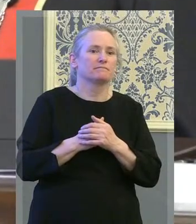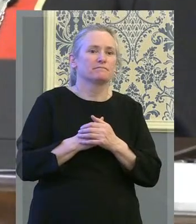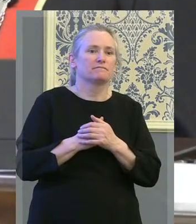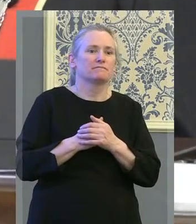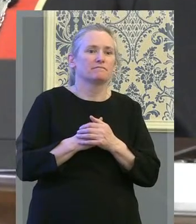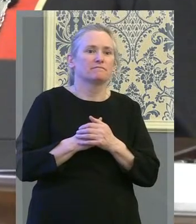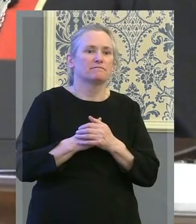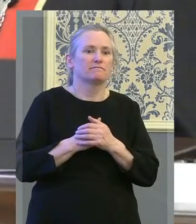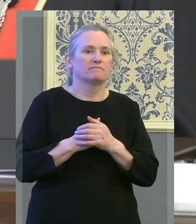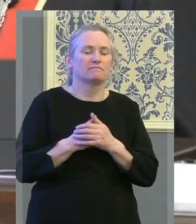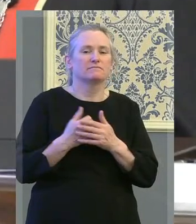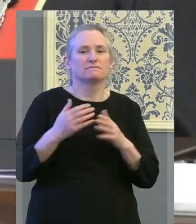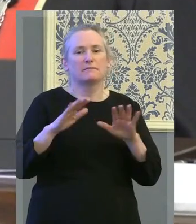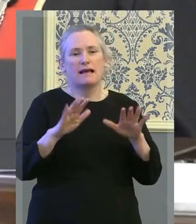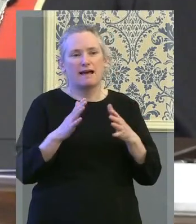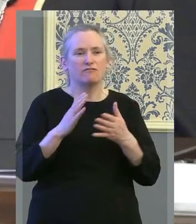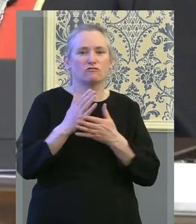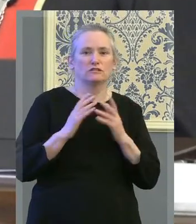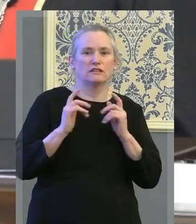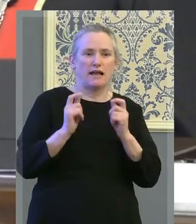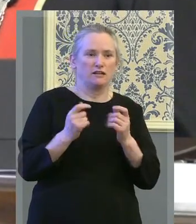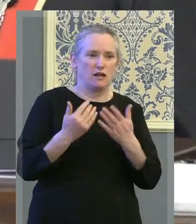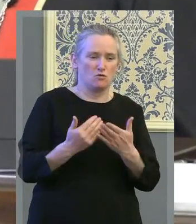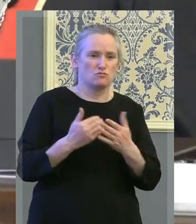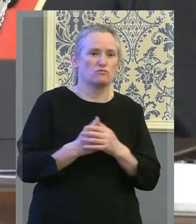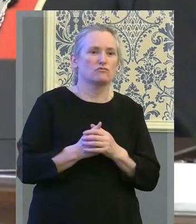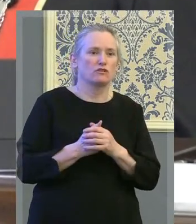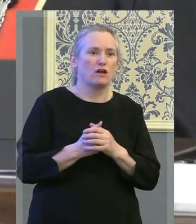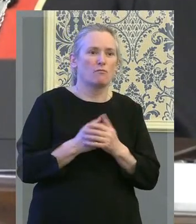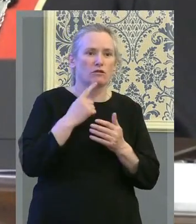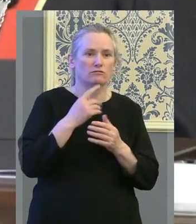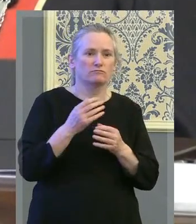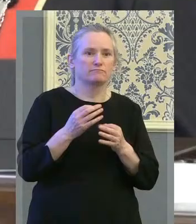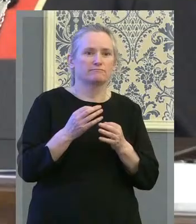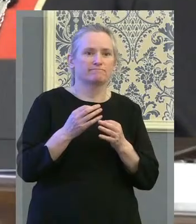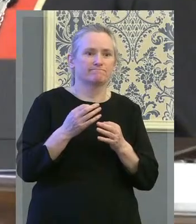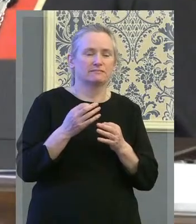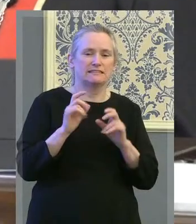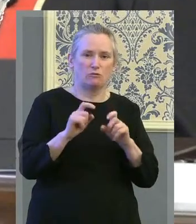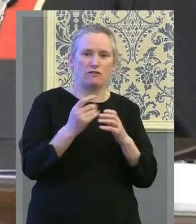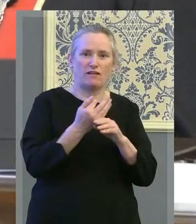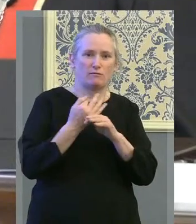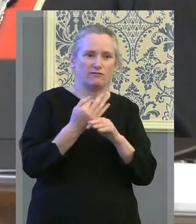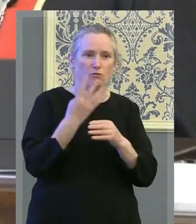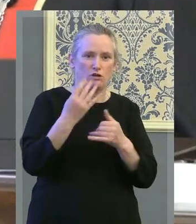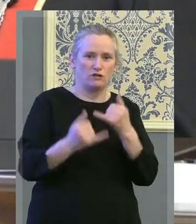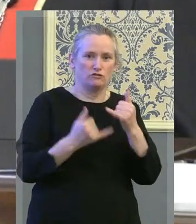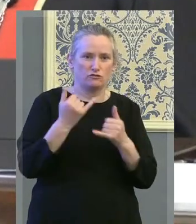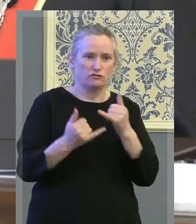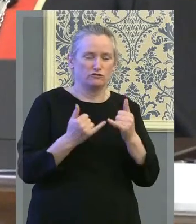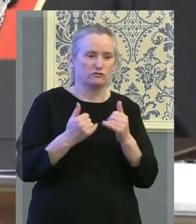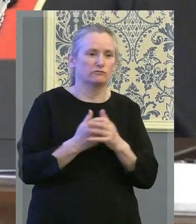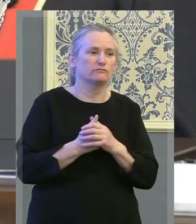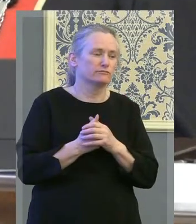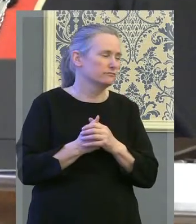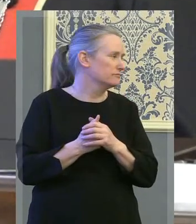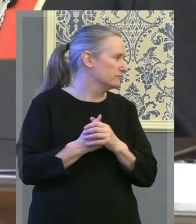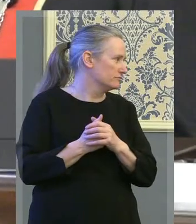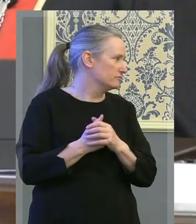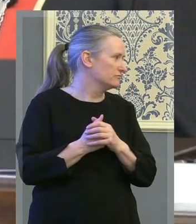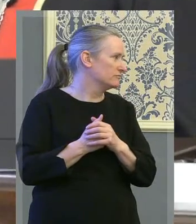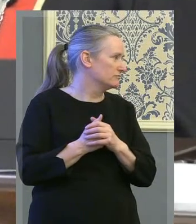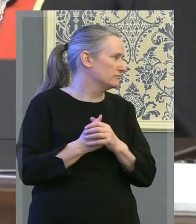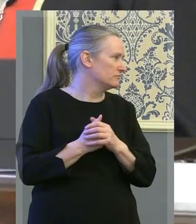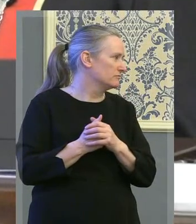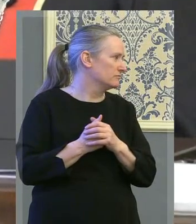daughter, Tara, was born in Dublin. So we had a fantastic time. The court case ended favourably for me, so it meant that we could move